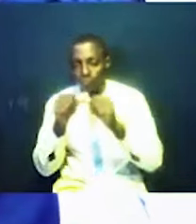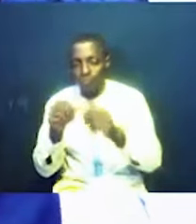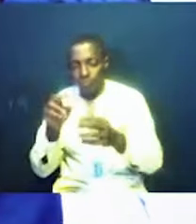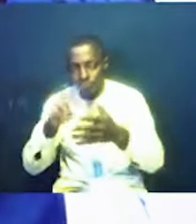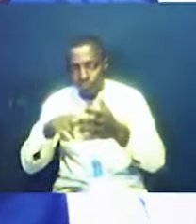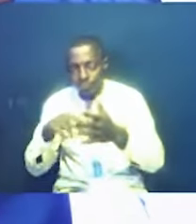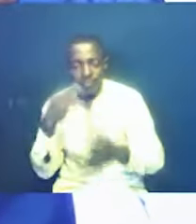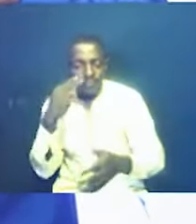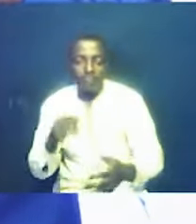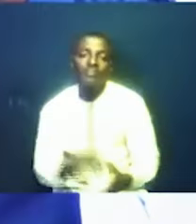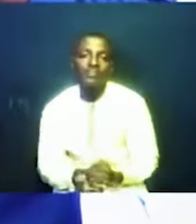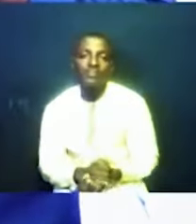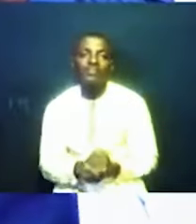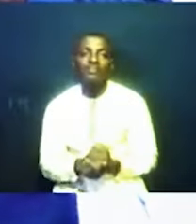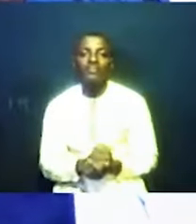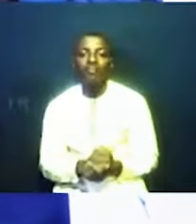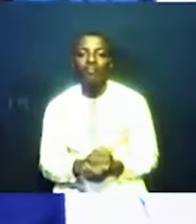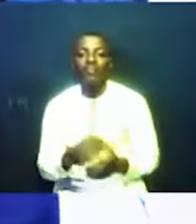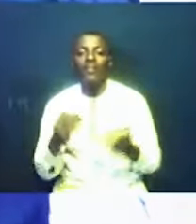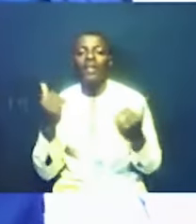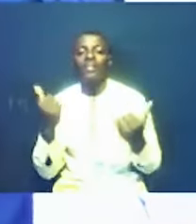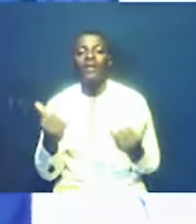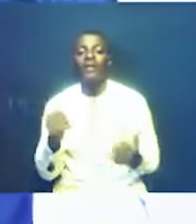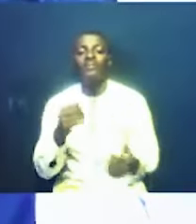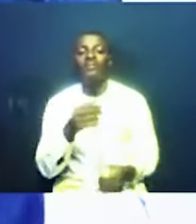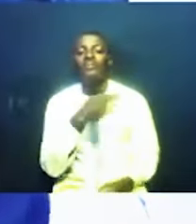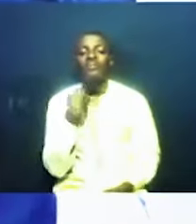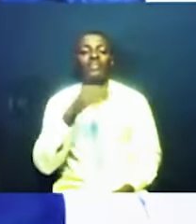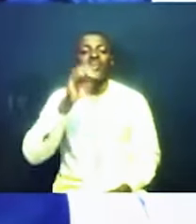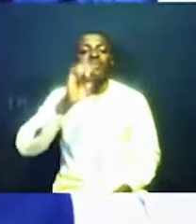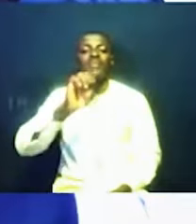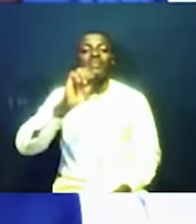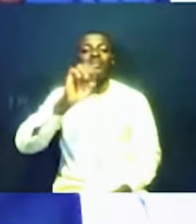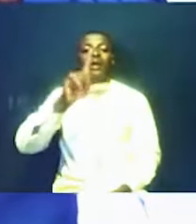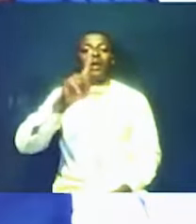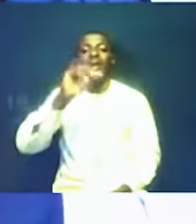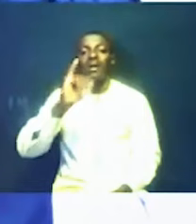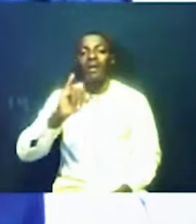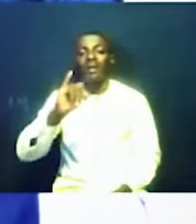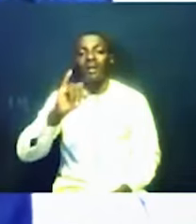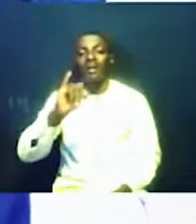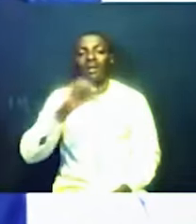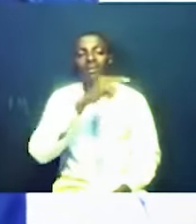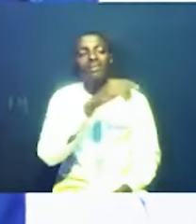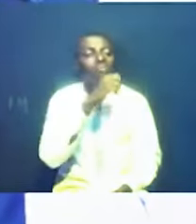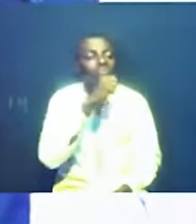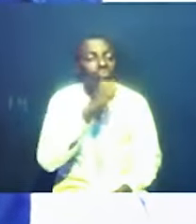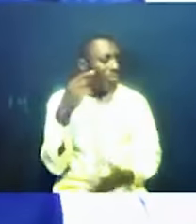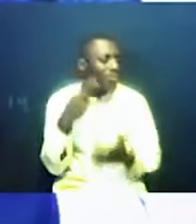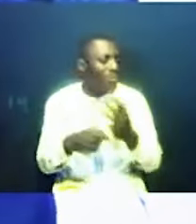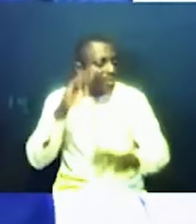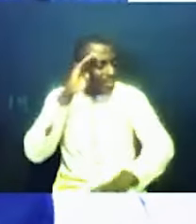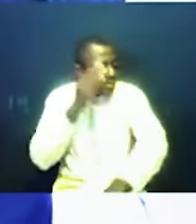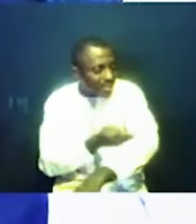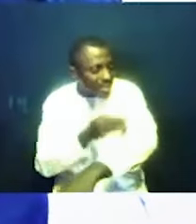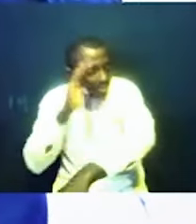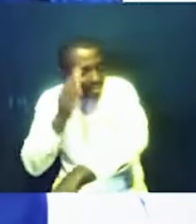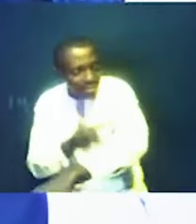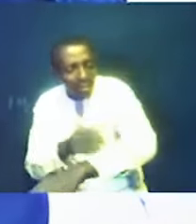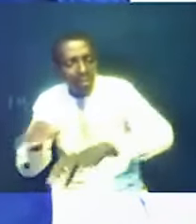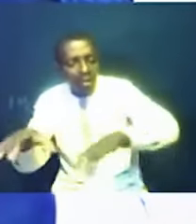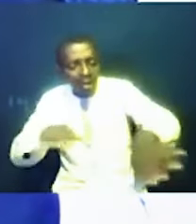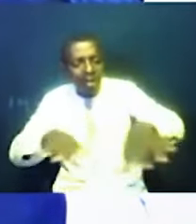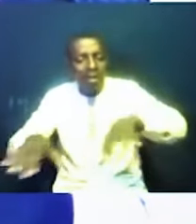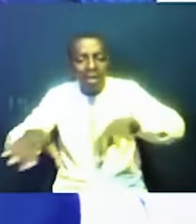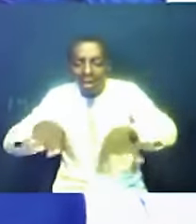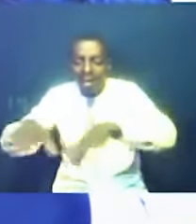22. Now Eli, who was very old, heard about everything his sons were doing to all Israel